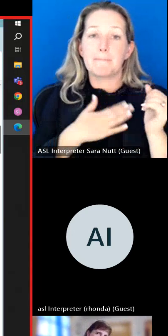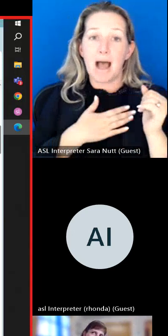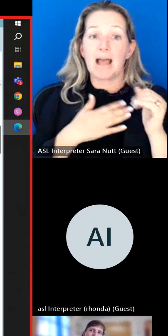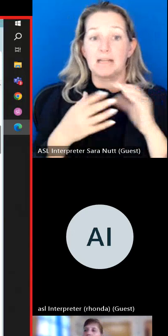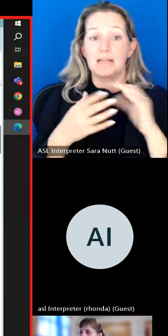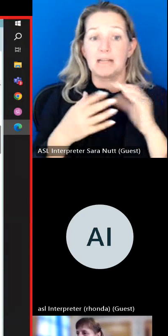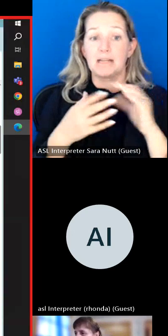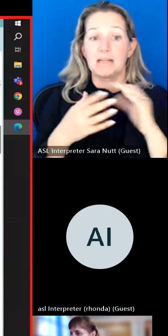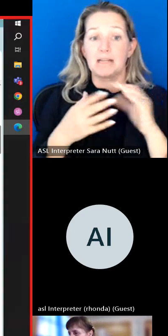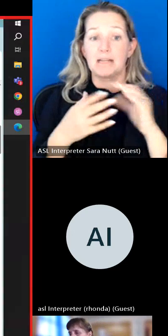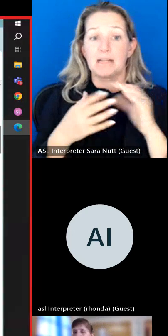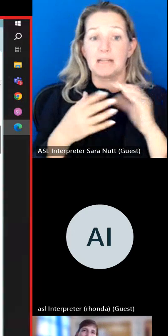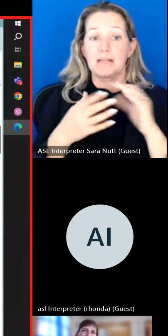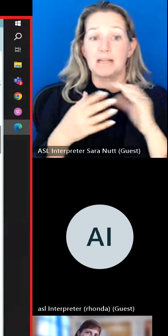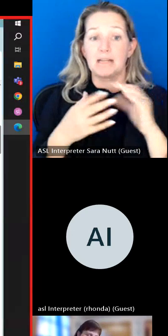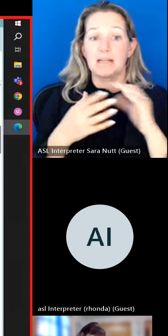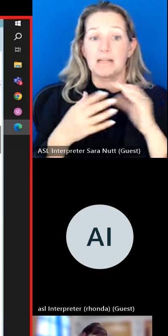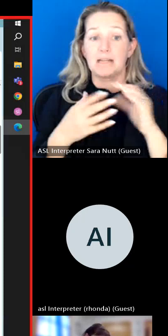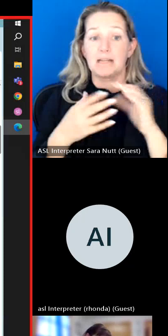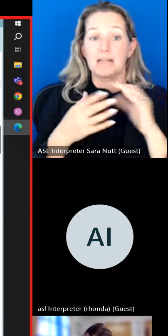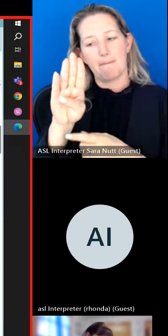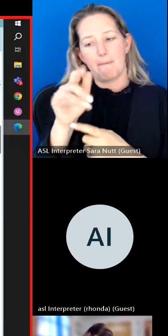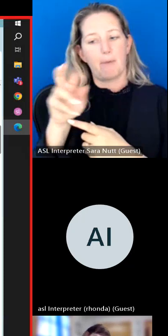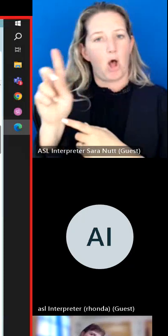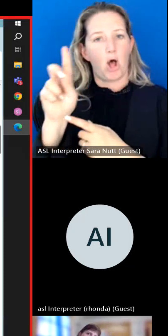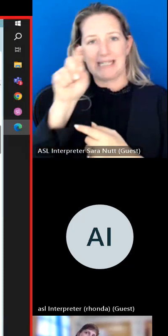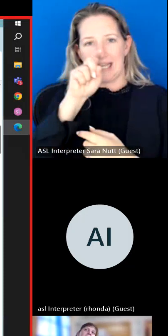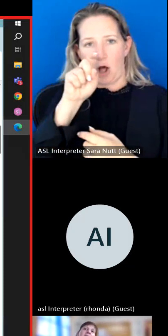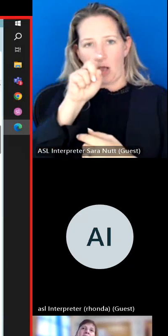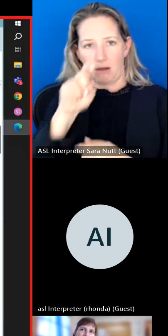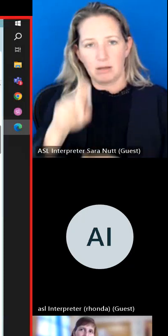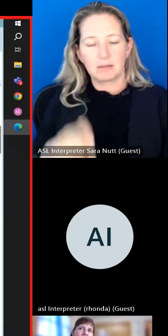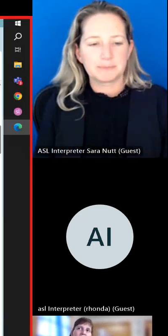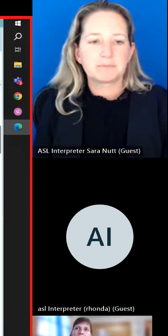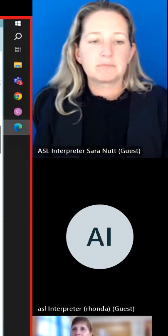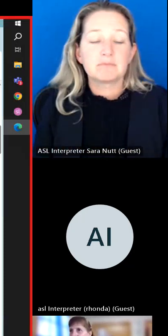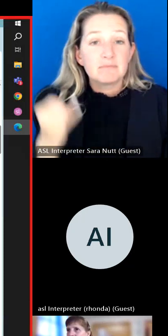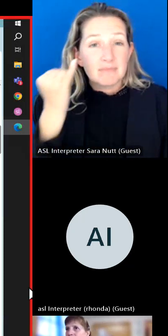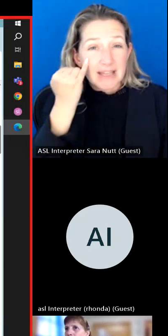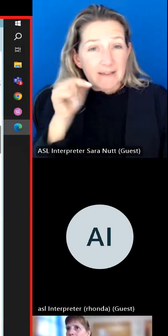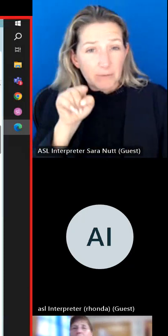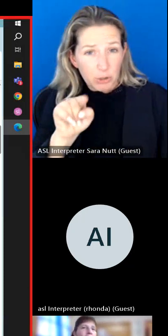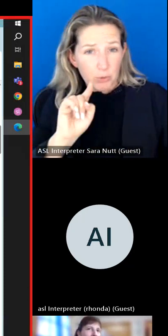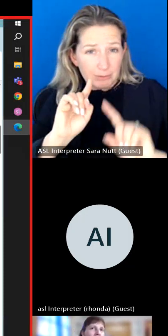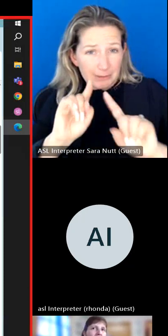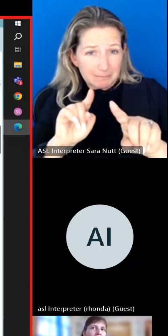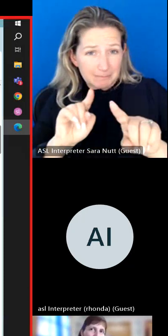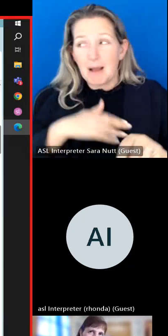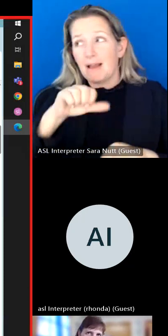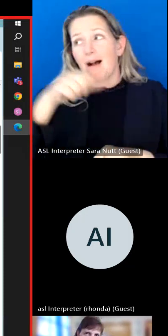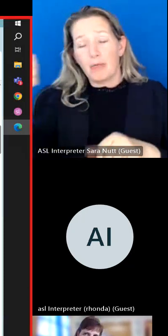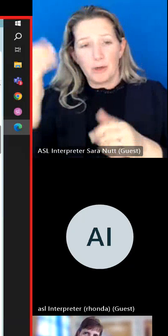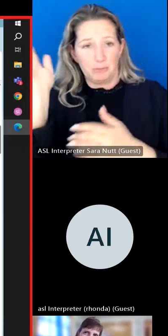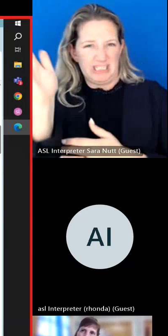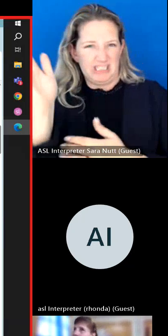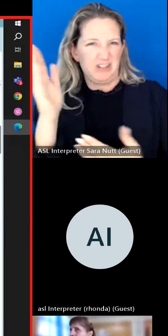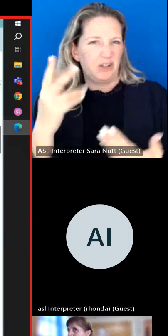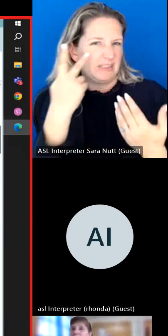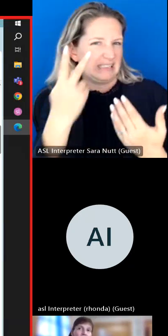And if you attended my other presentation, you'll have seen some of these pictures before. It's